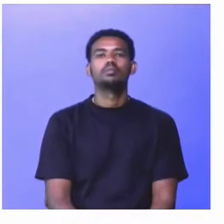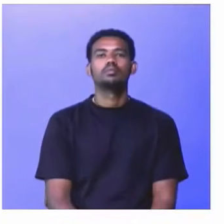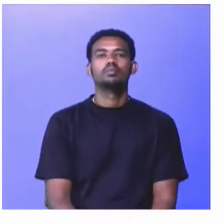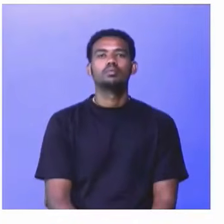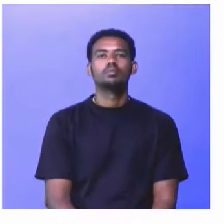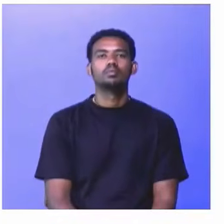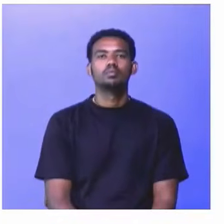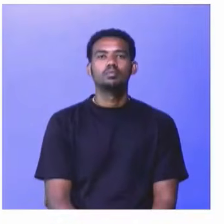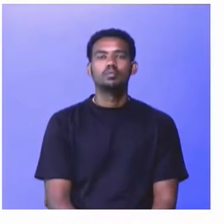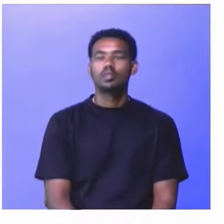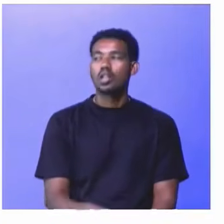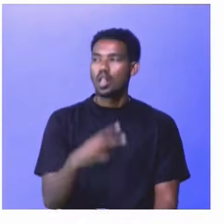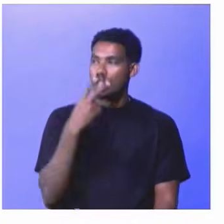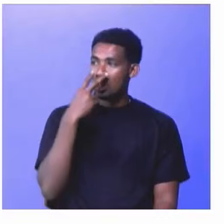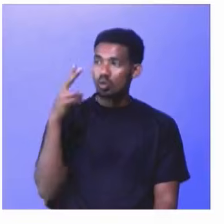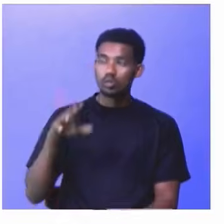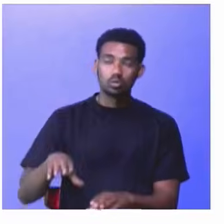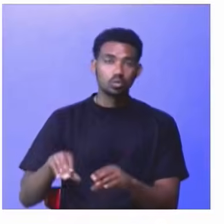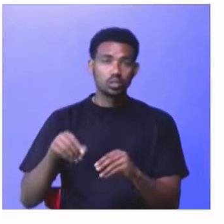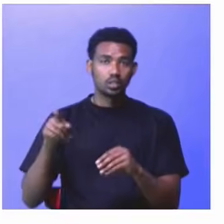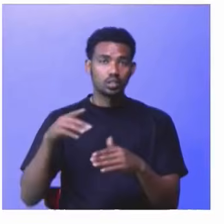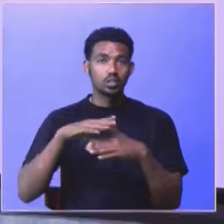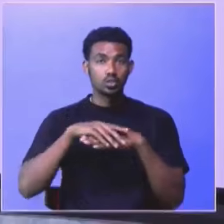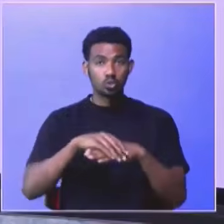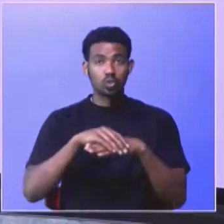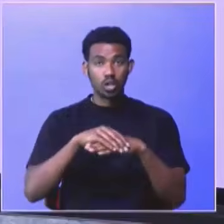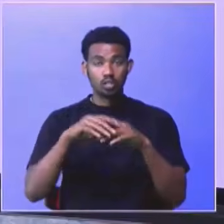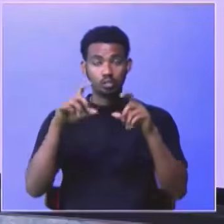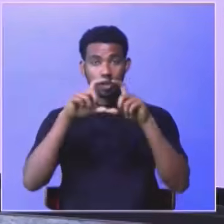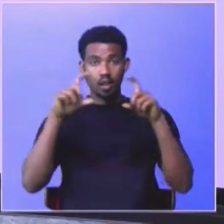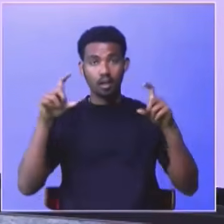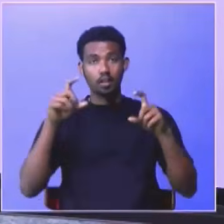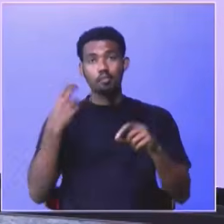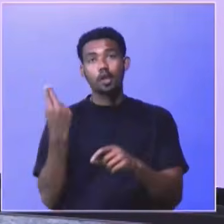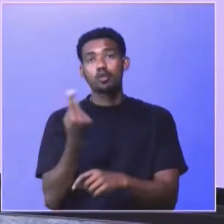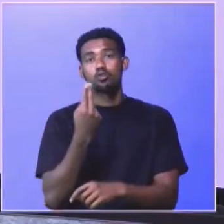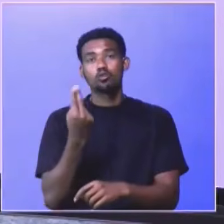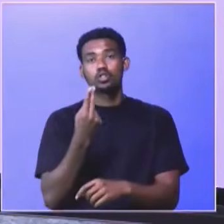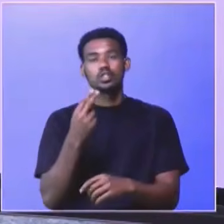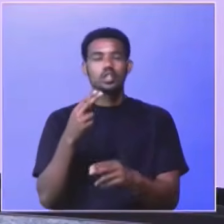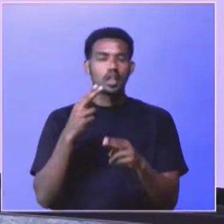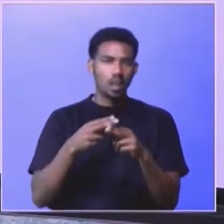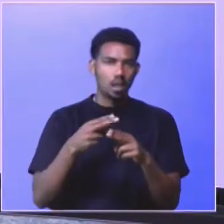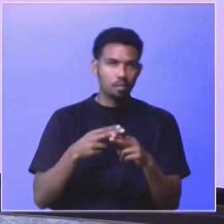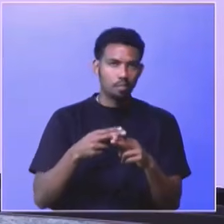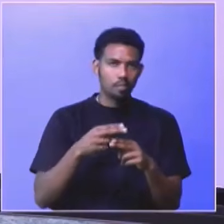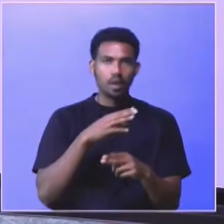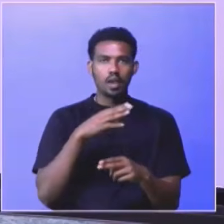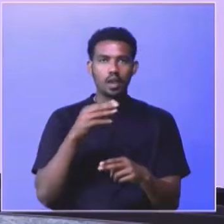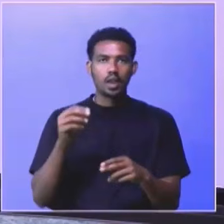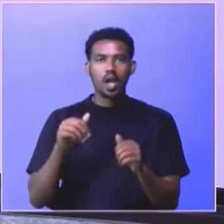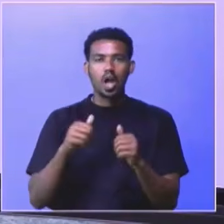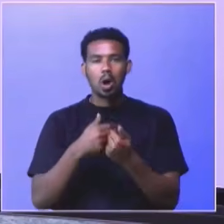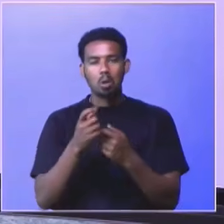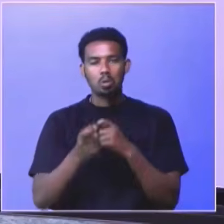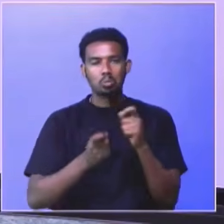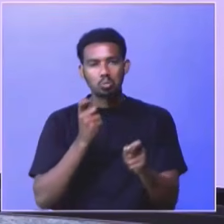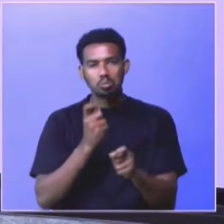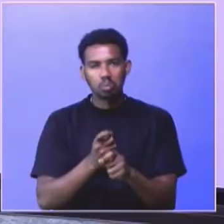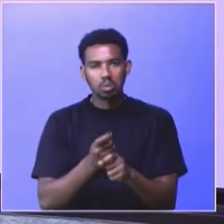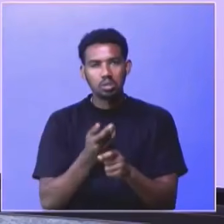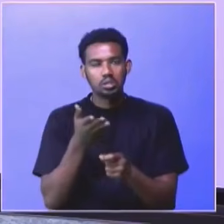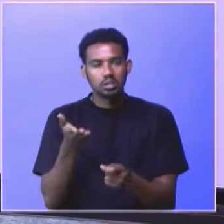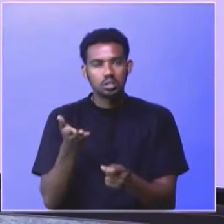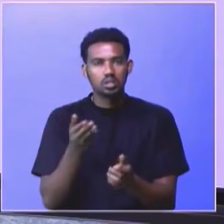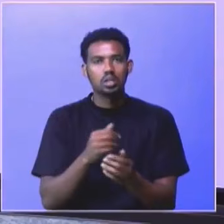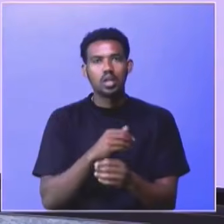So, look, students, this is self-introduction paragraph by using her name and also how old she is